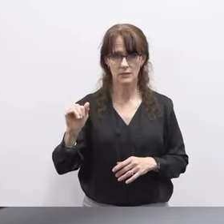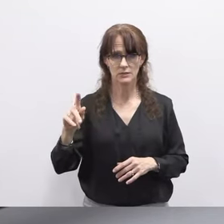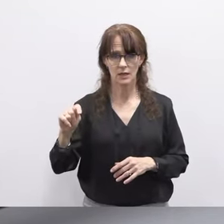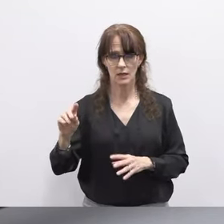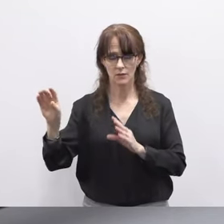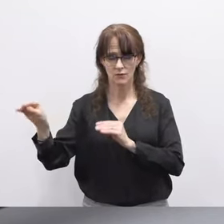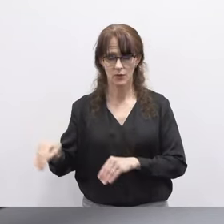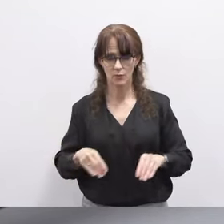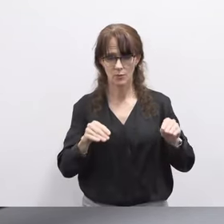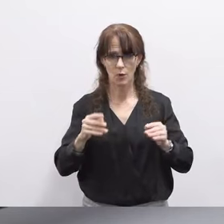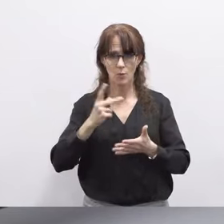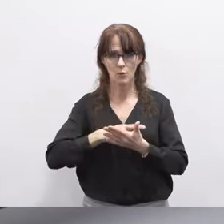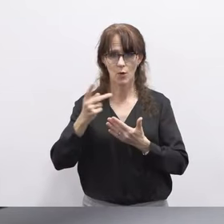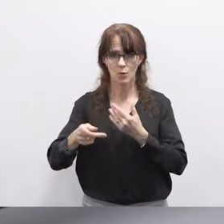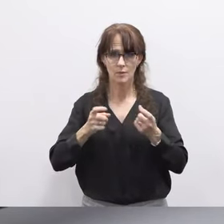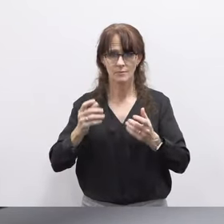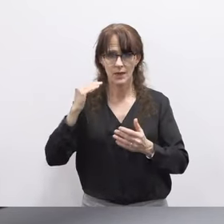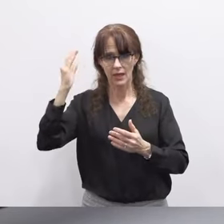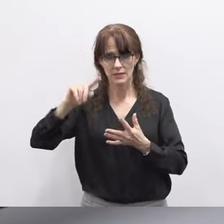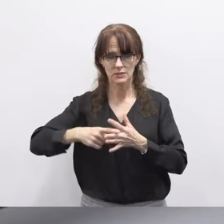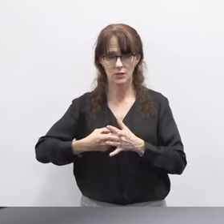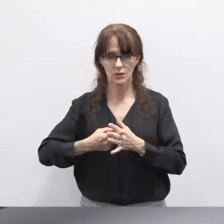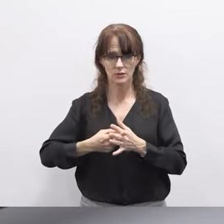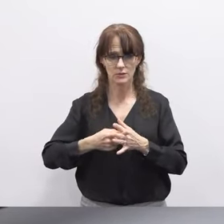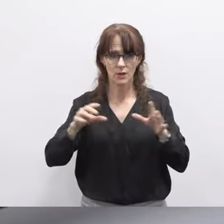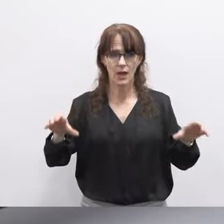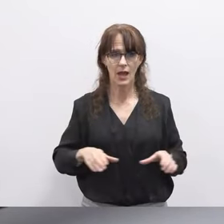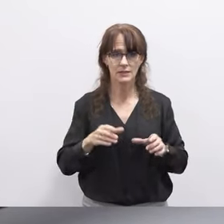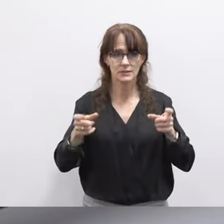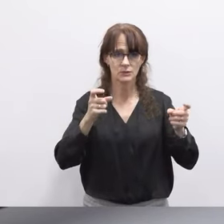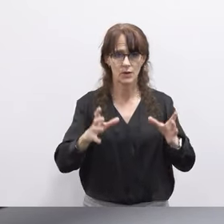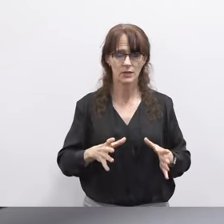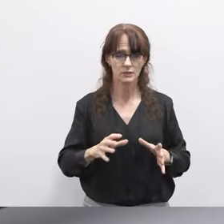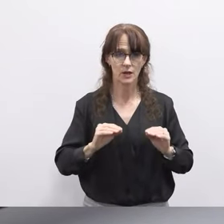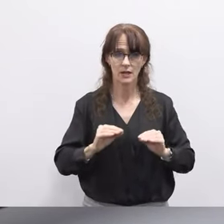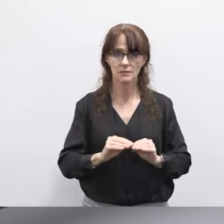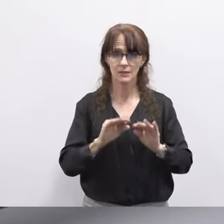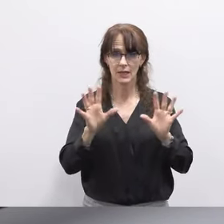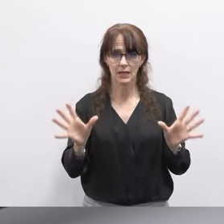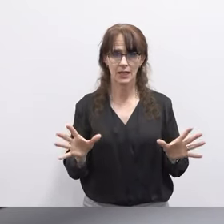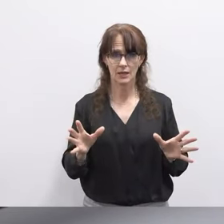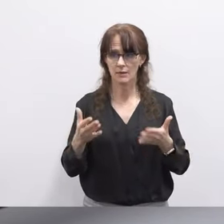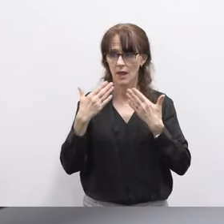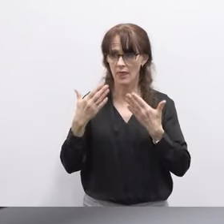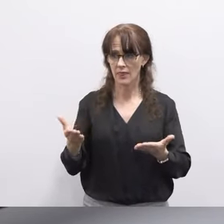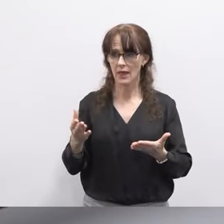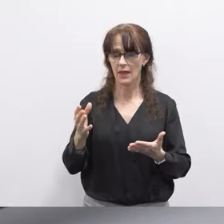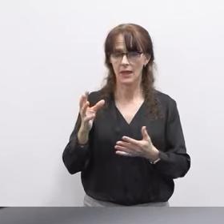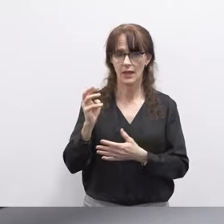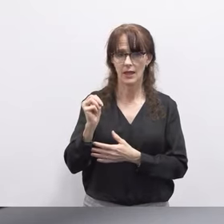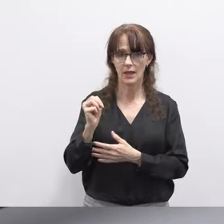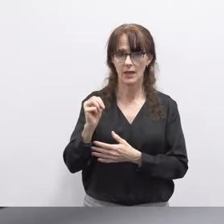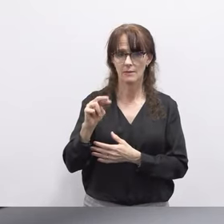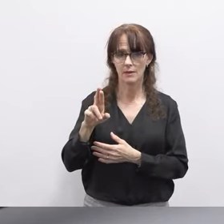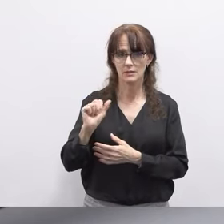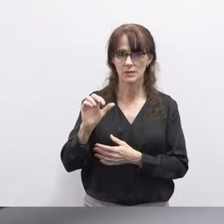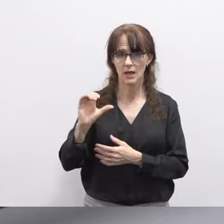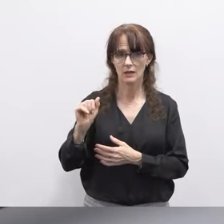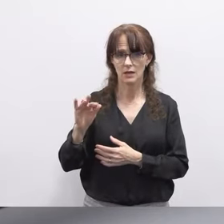from program administrator at Head Start to the acting director of Head Start. And just to be clear, I want to thank Ms. DaCosta for stepping